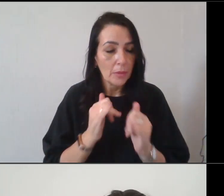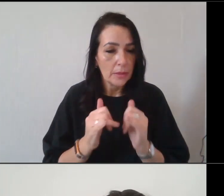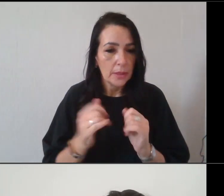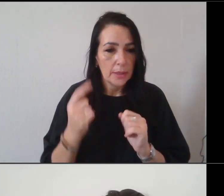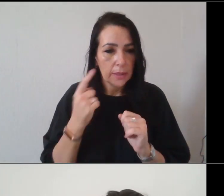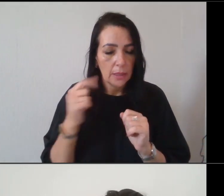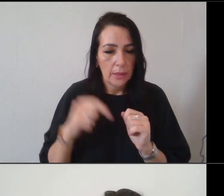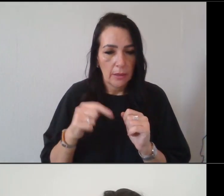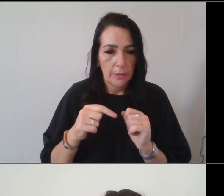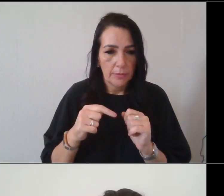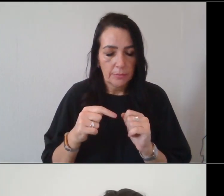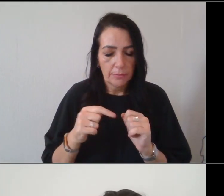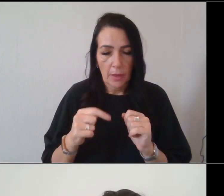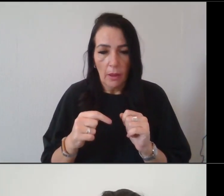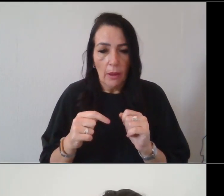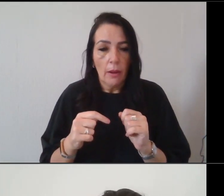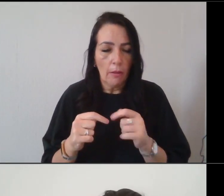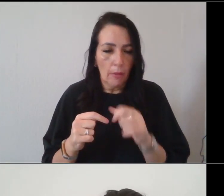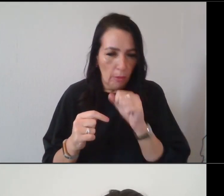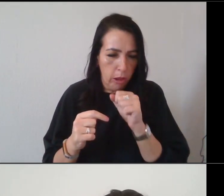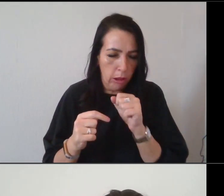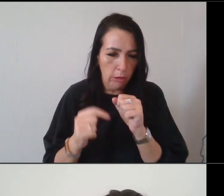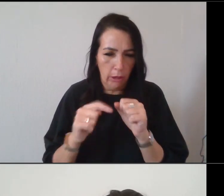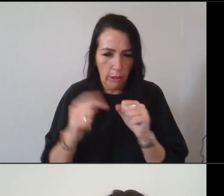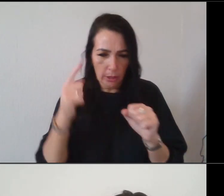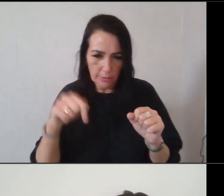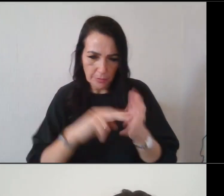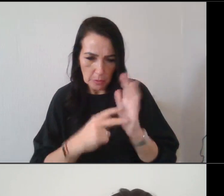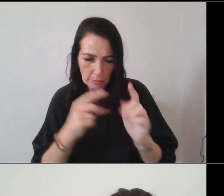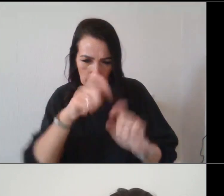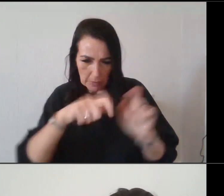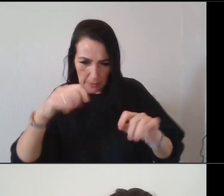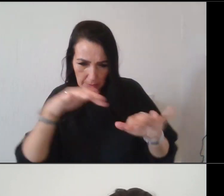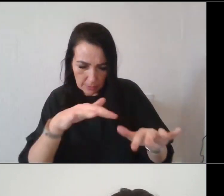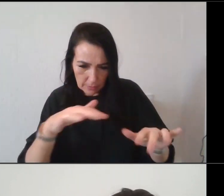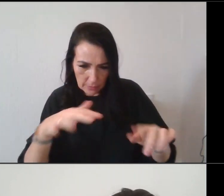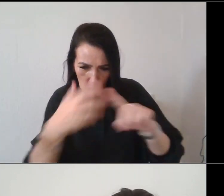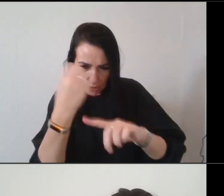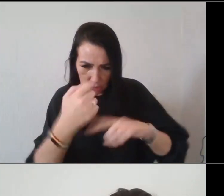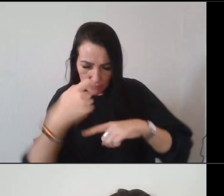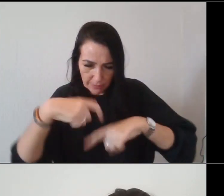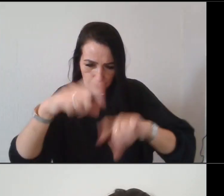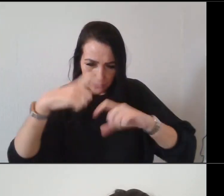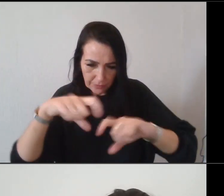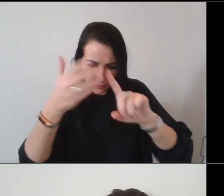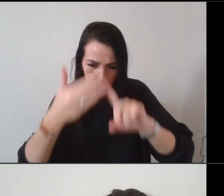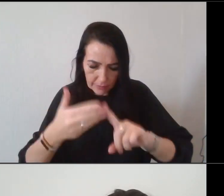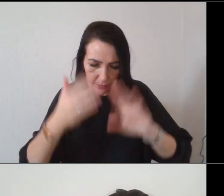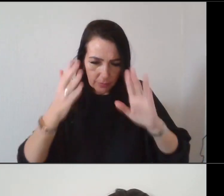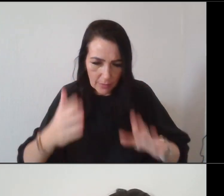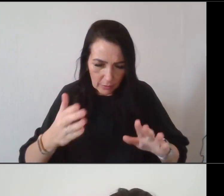an important investment in the people within your organization, and achieving your sustainability goals, that you do